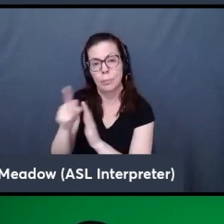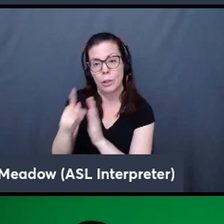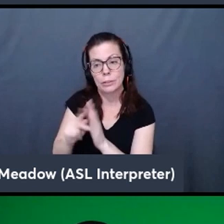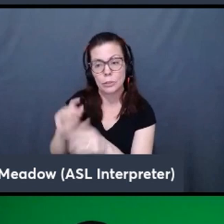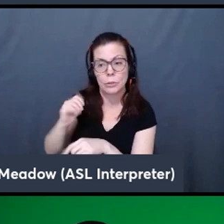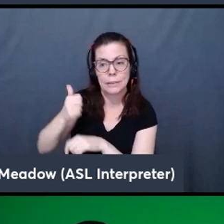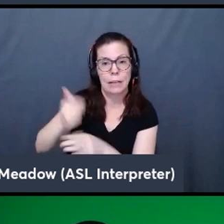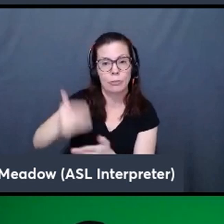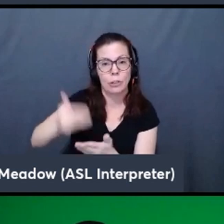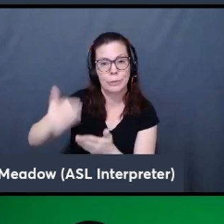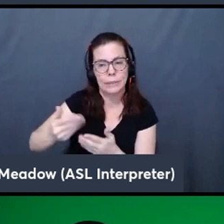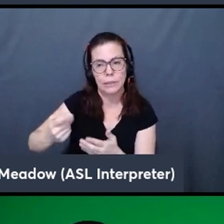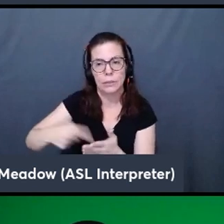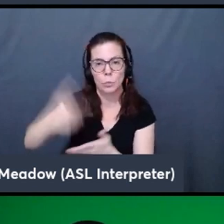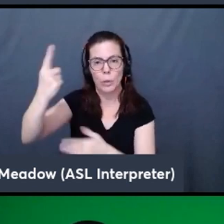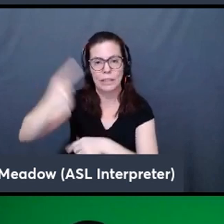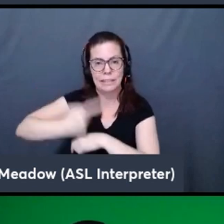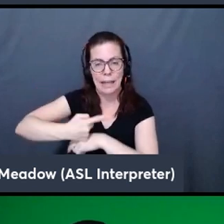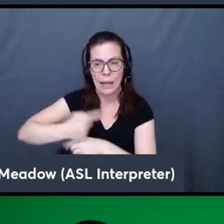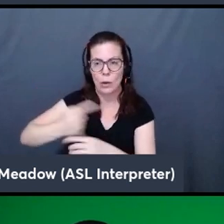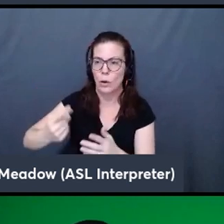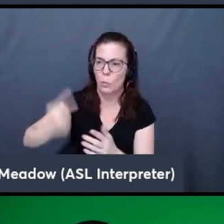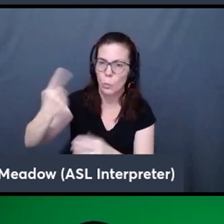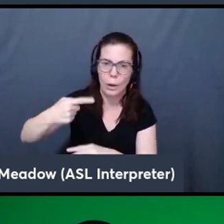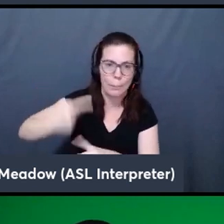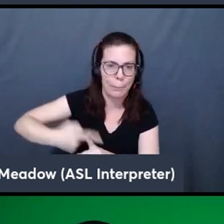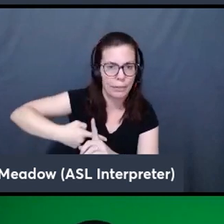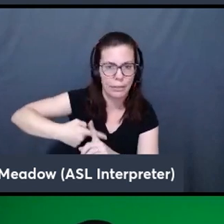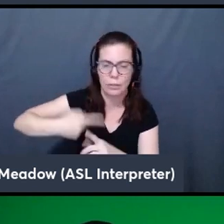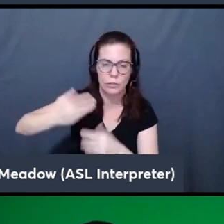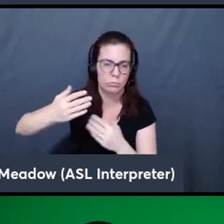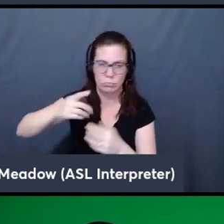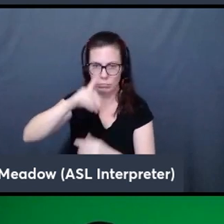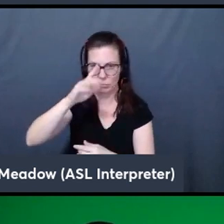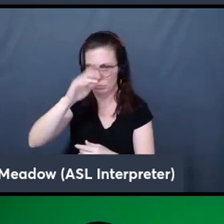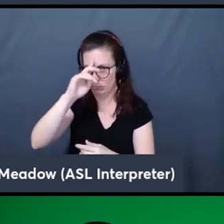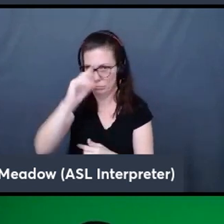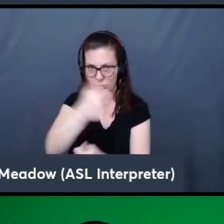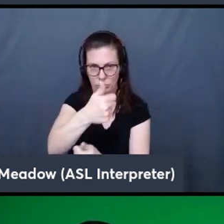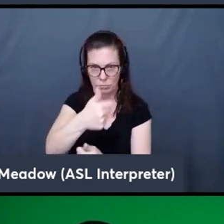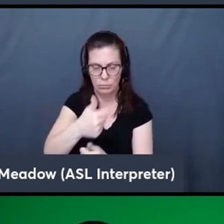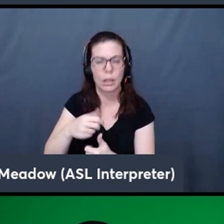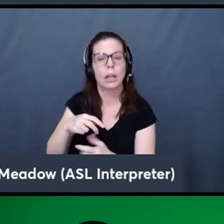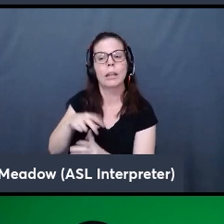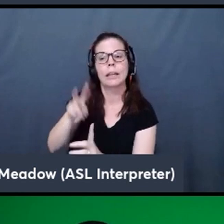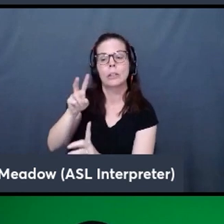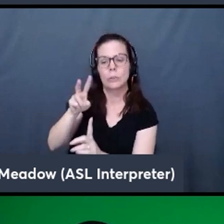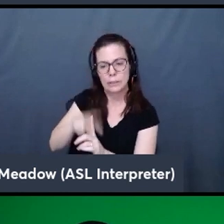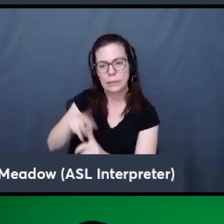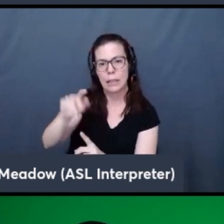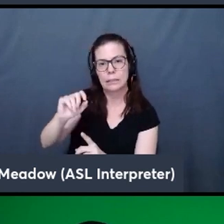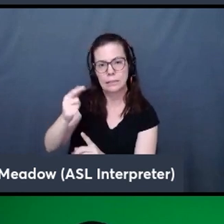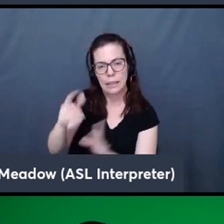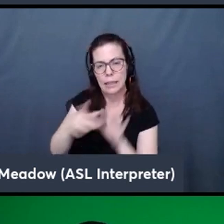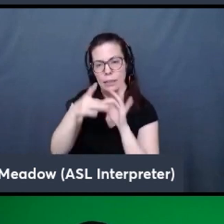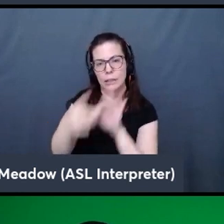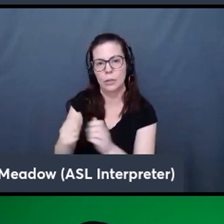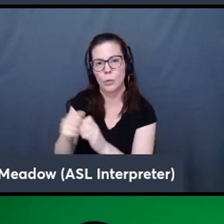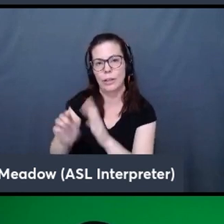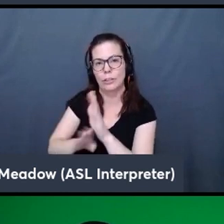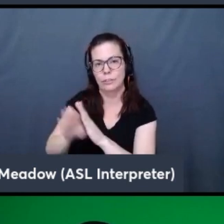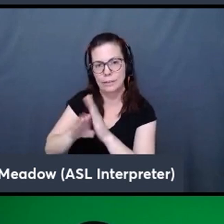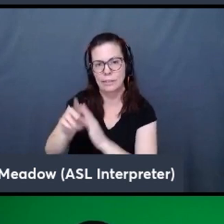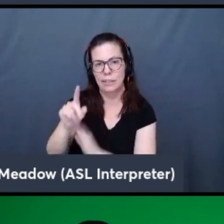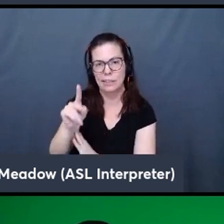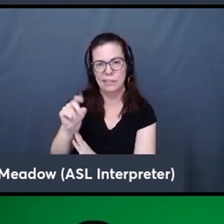frequency as 1 day or 1 month, whatever you want, and you assign the tags associated with your dev S3 buckets